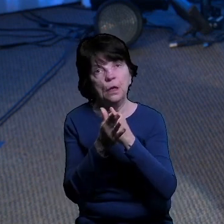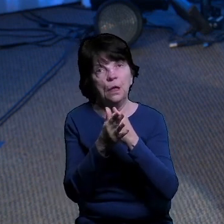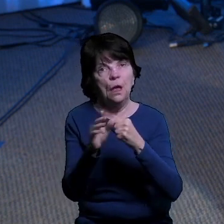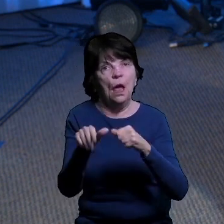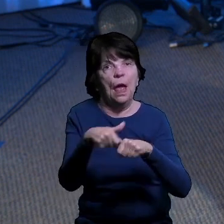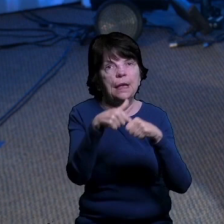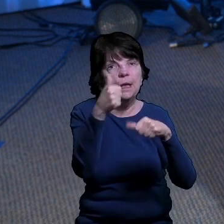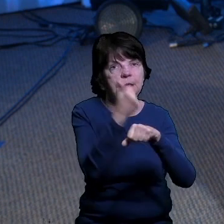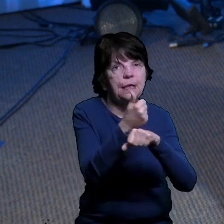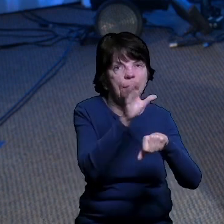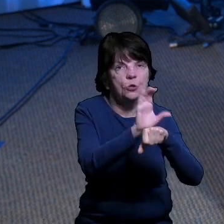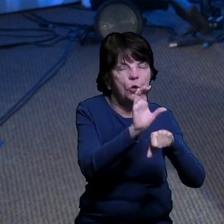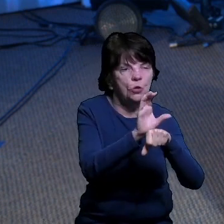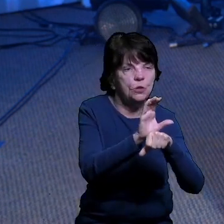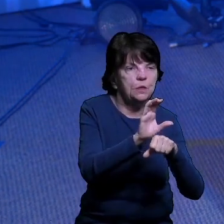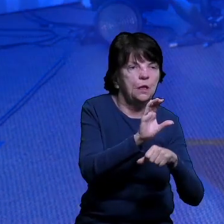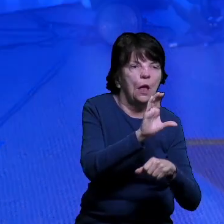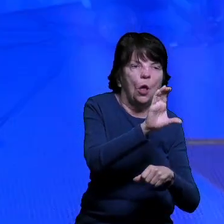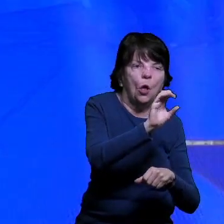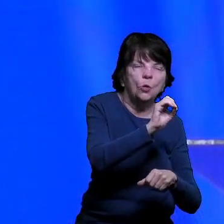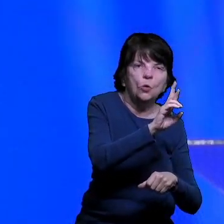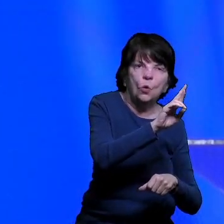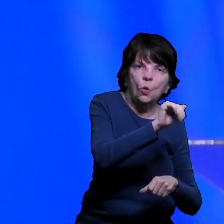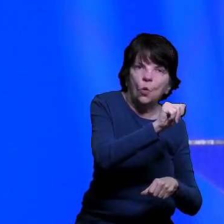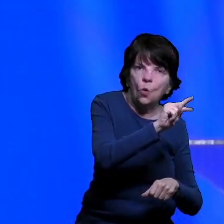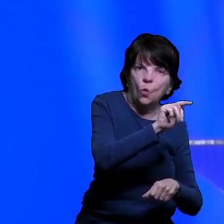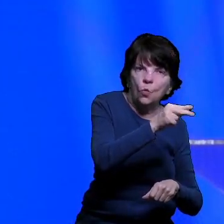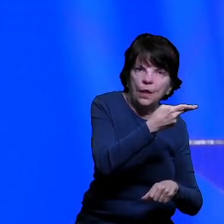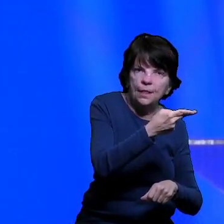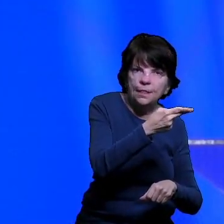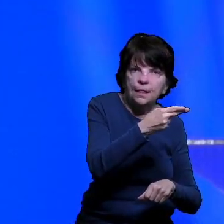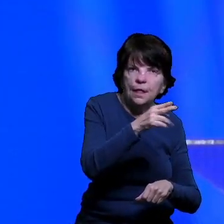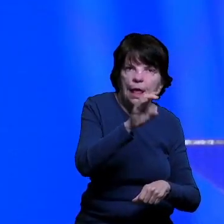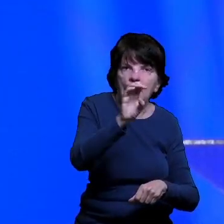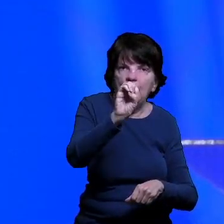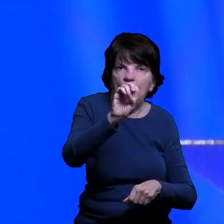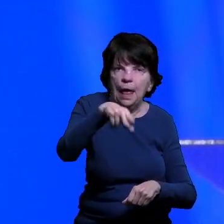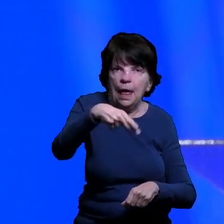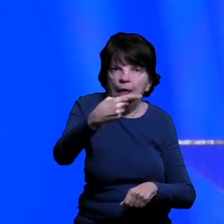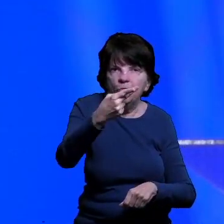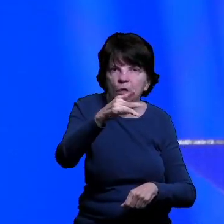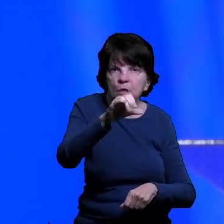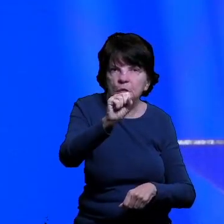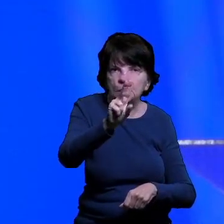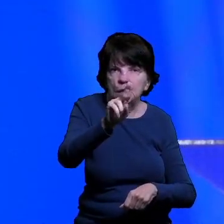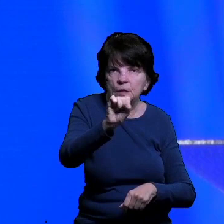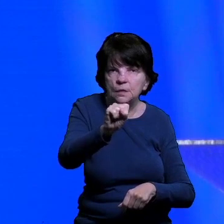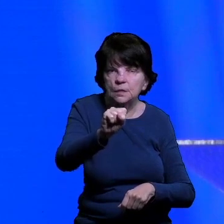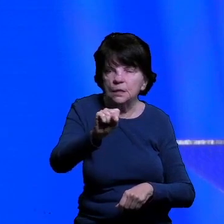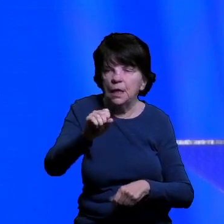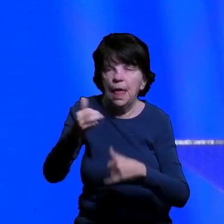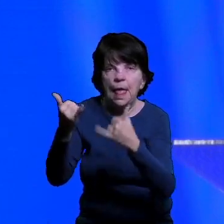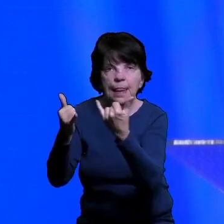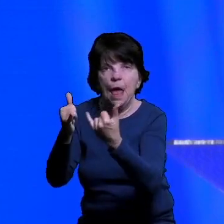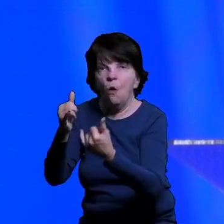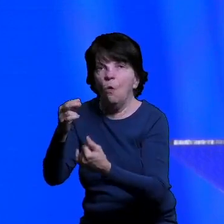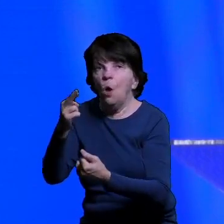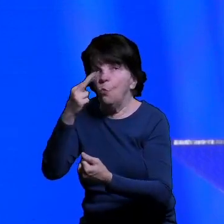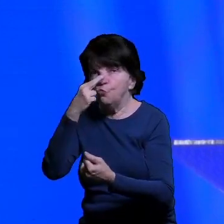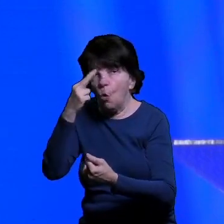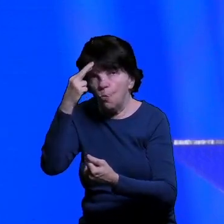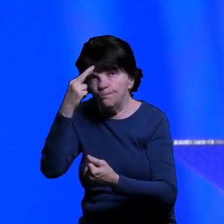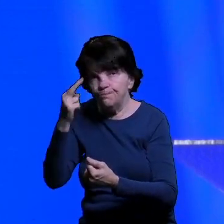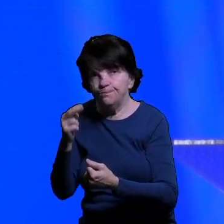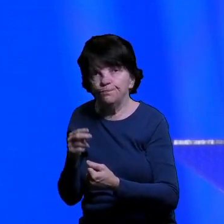in Ephesus, and now it's in Rome where they have a house church, Priscilla and Aquila. You know, there may be a gift that God gives